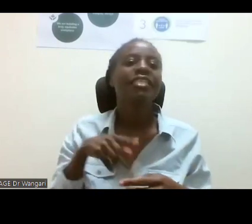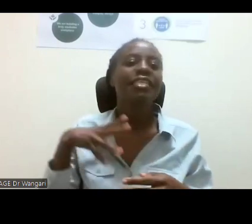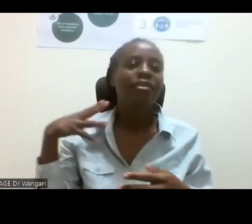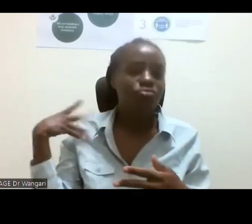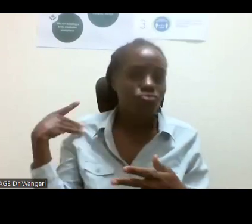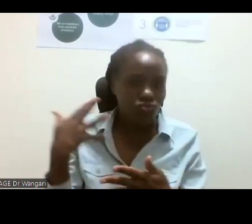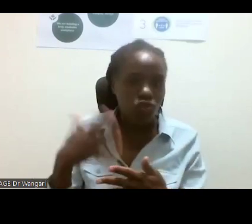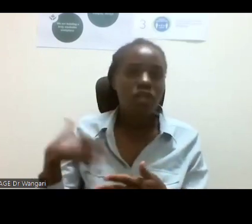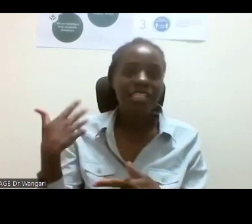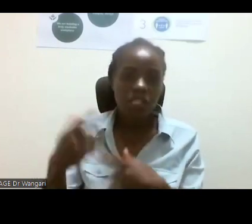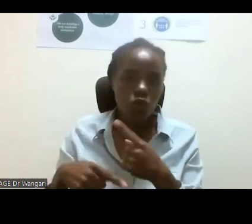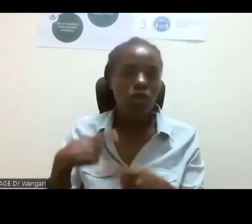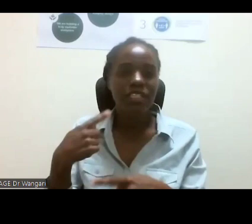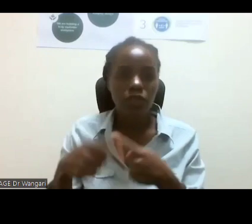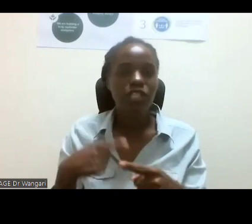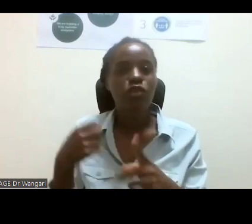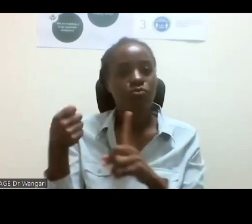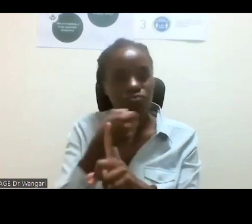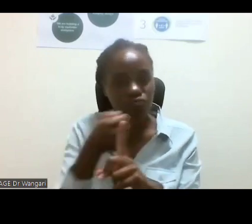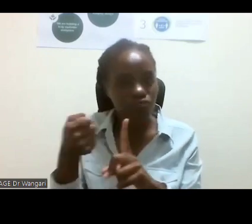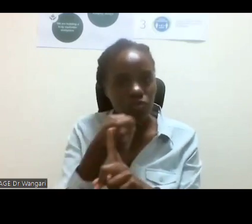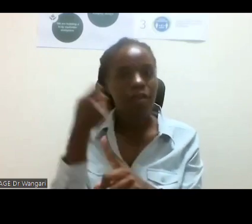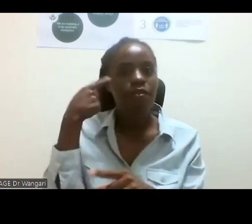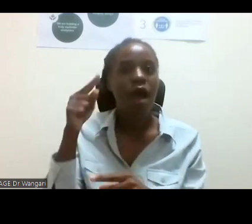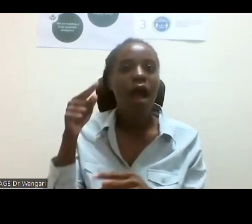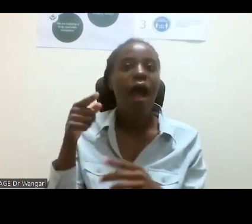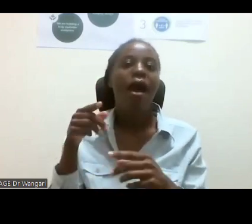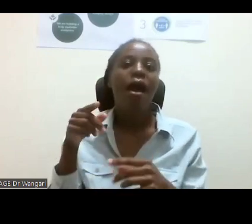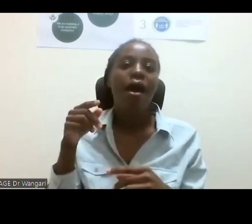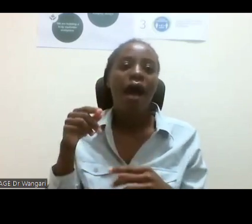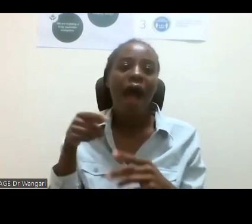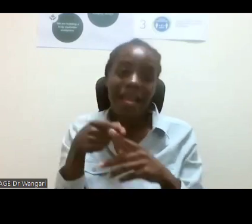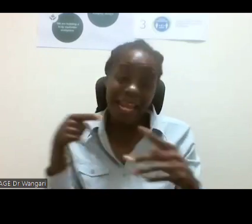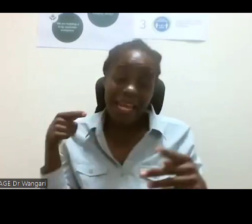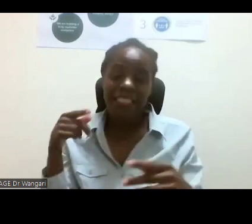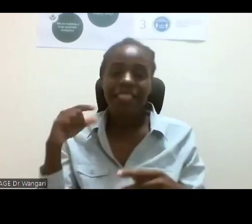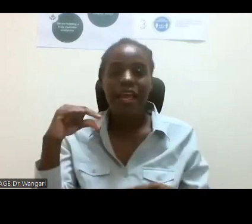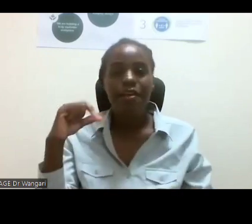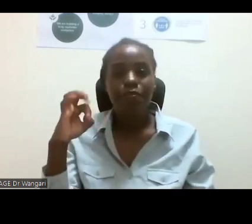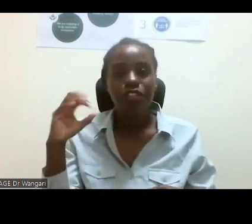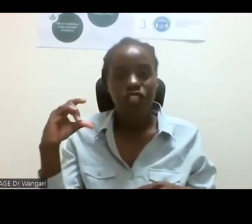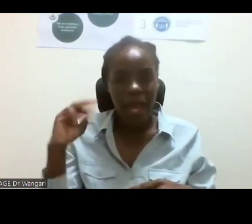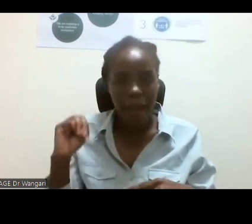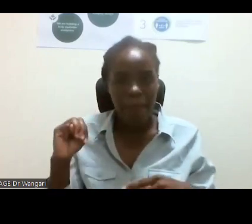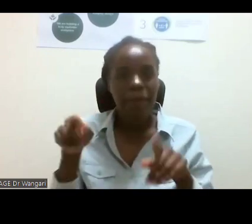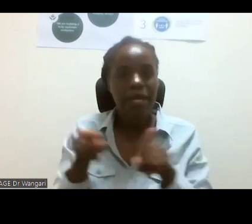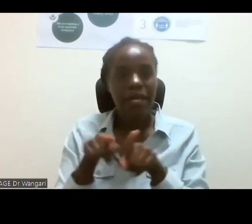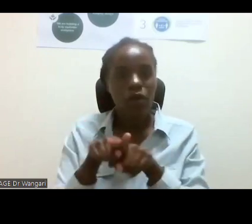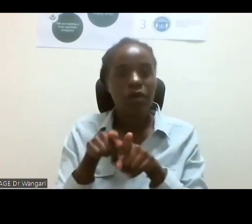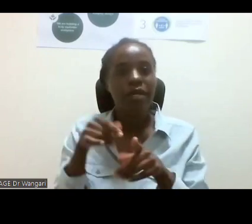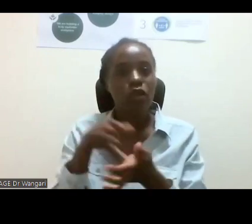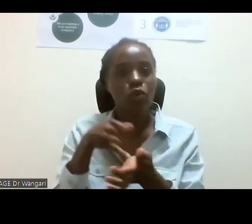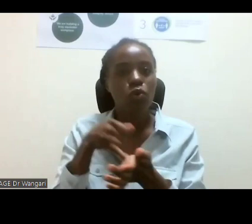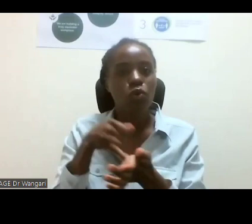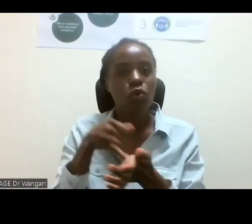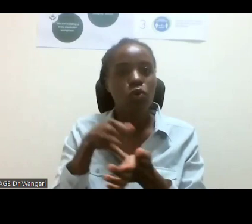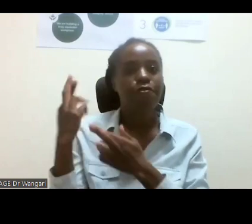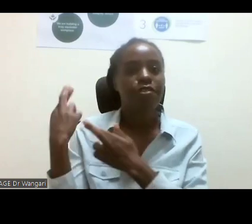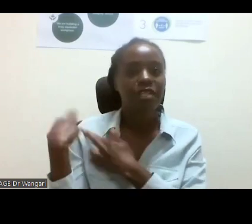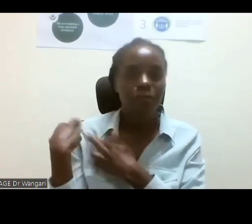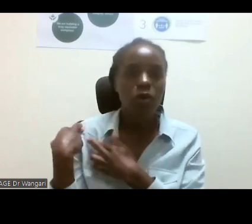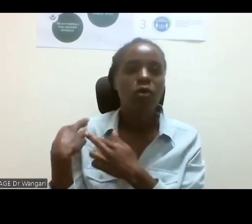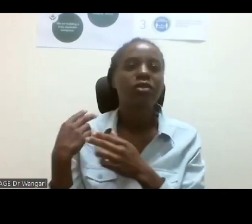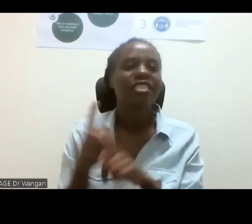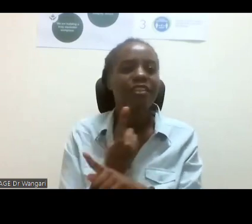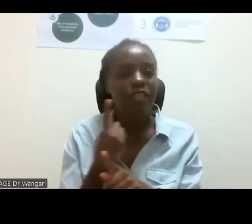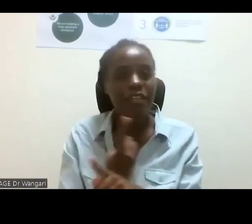in Kenya and in the region. Madam Luluju has served in different capacities in the field of girls and women's empowerment for